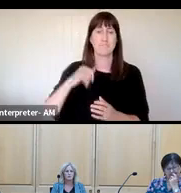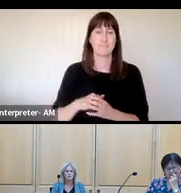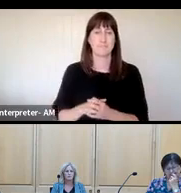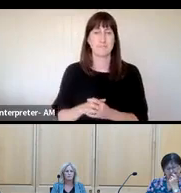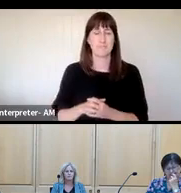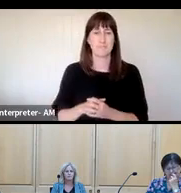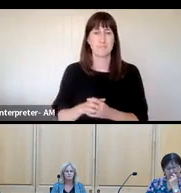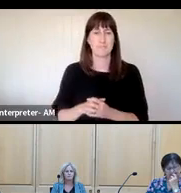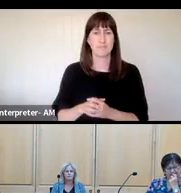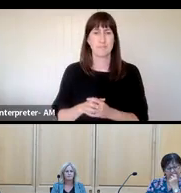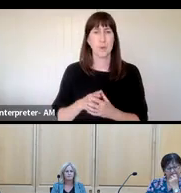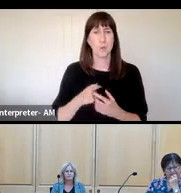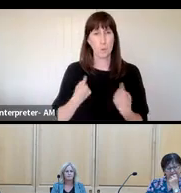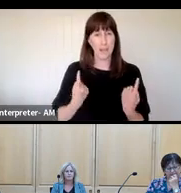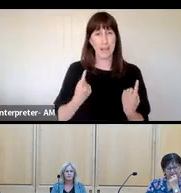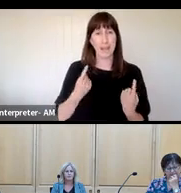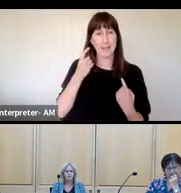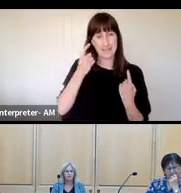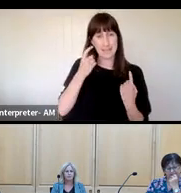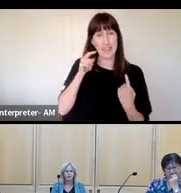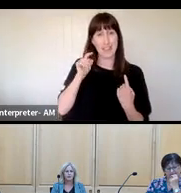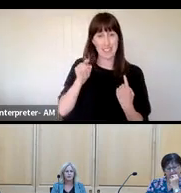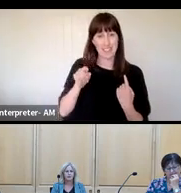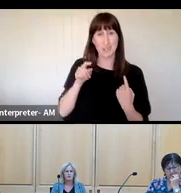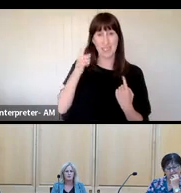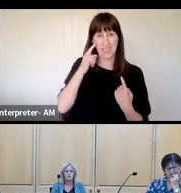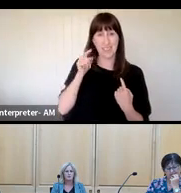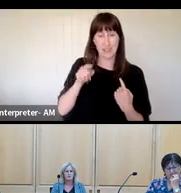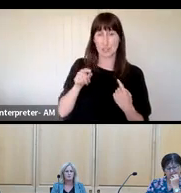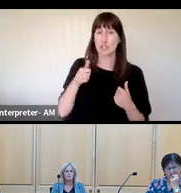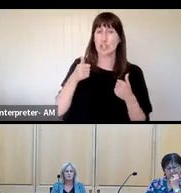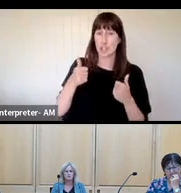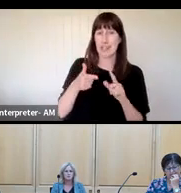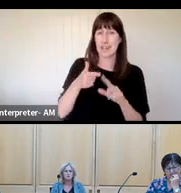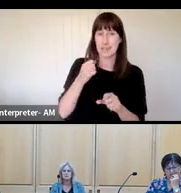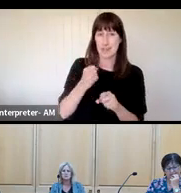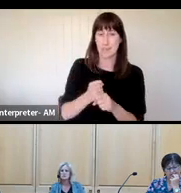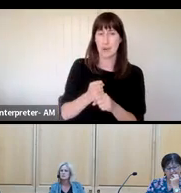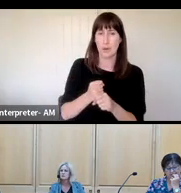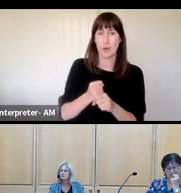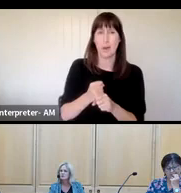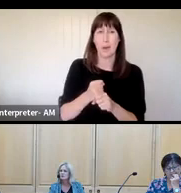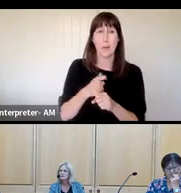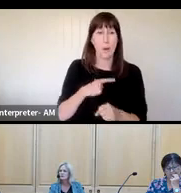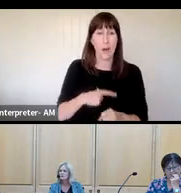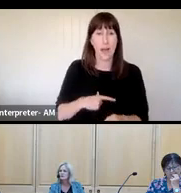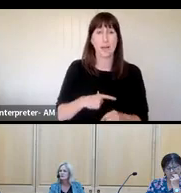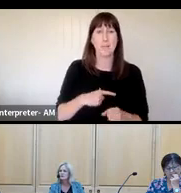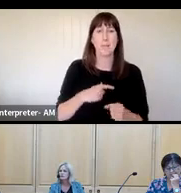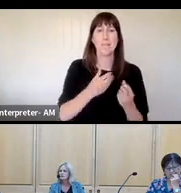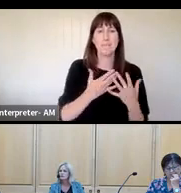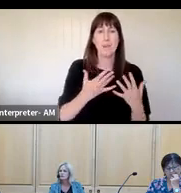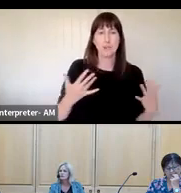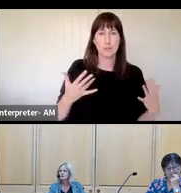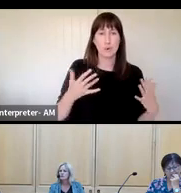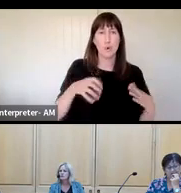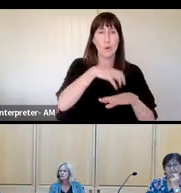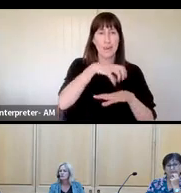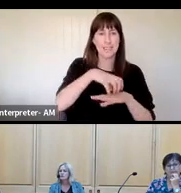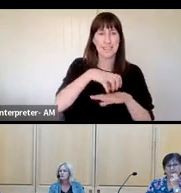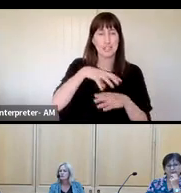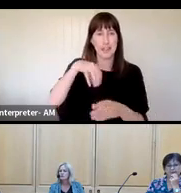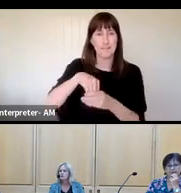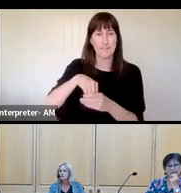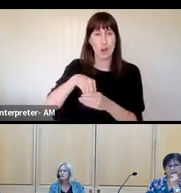We also consider it a good example where multiple organisations are involved, i.e. at the moment